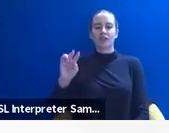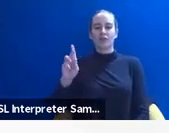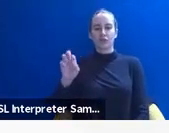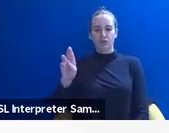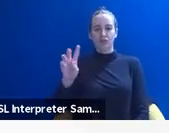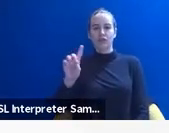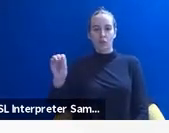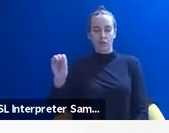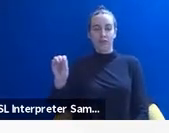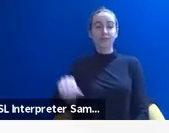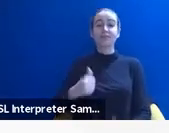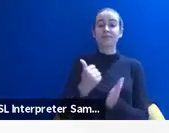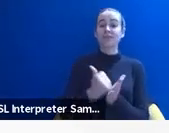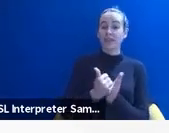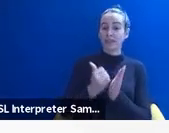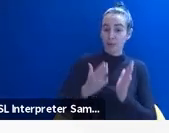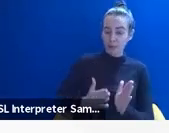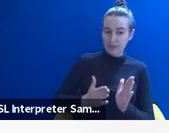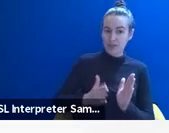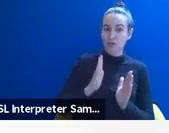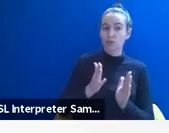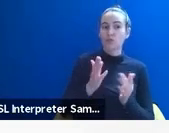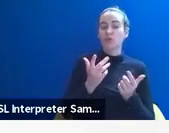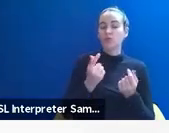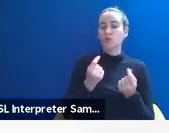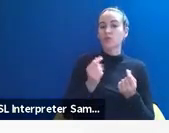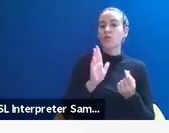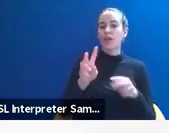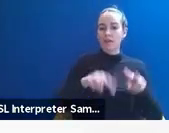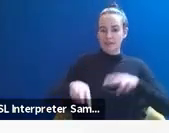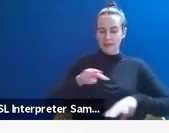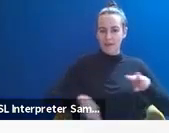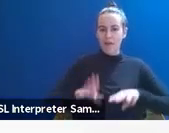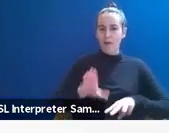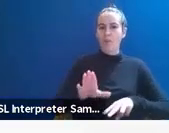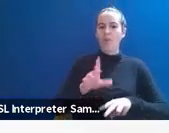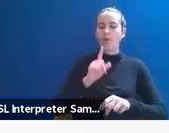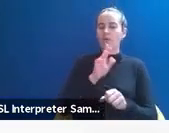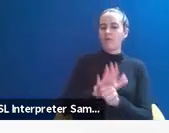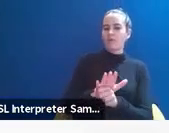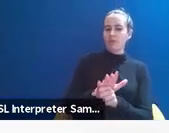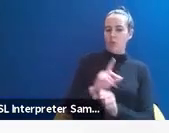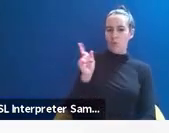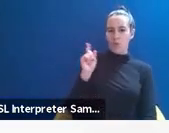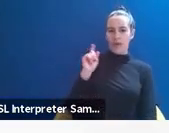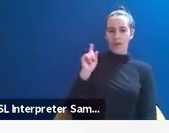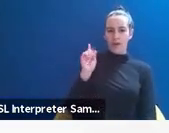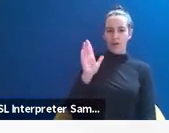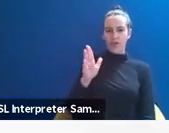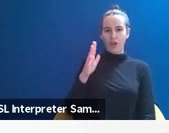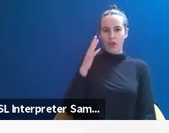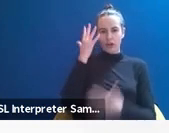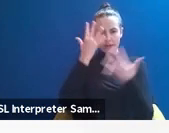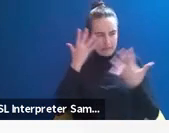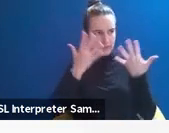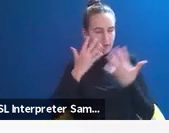A therapist exam will confirm where the symptoms of dizziness or imbalance, for